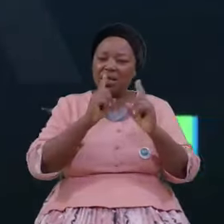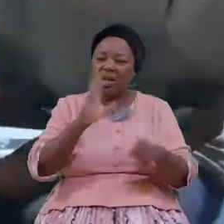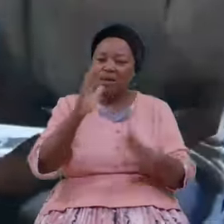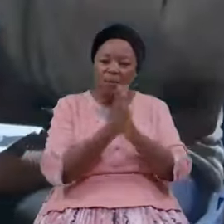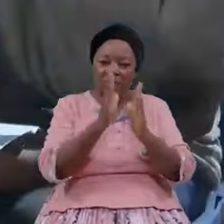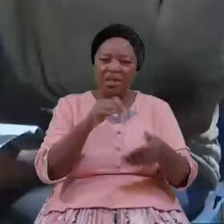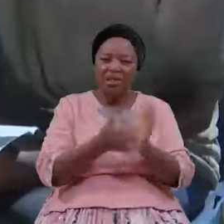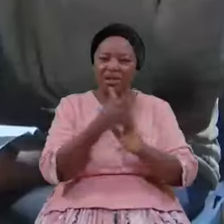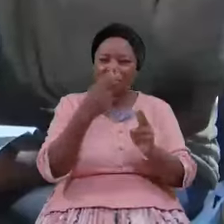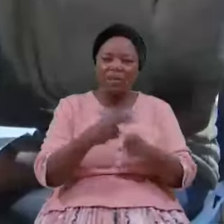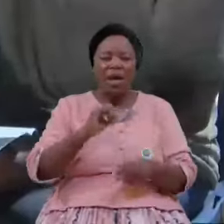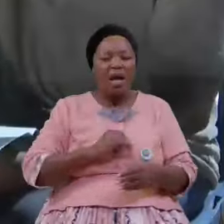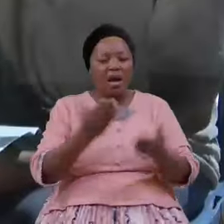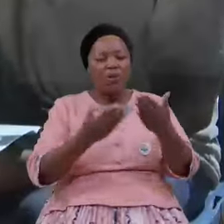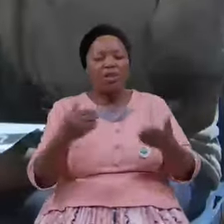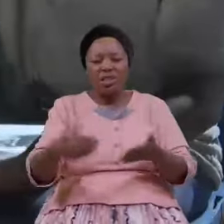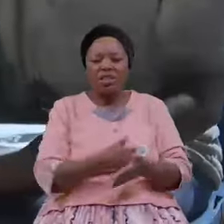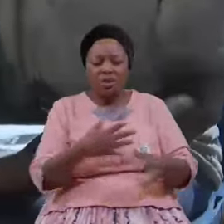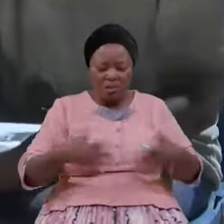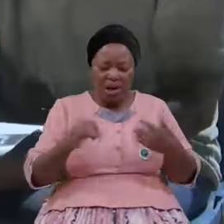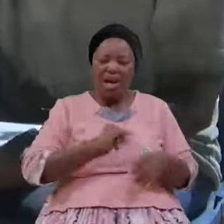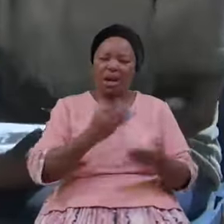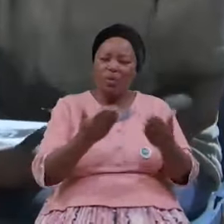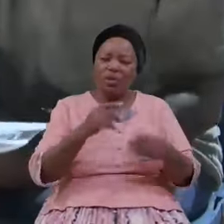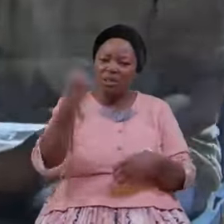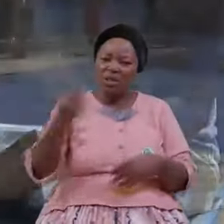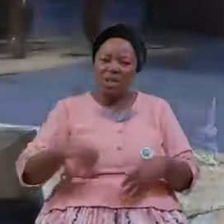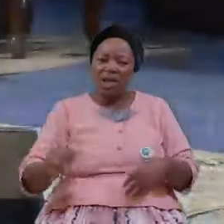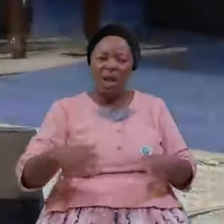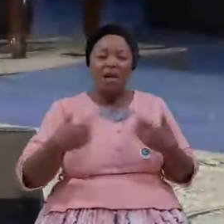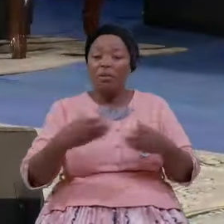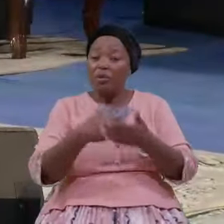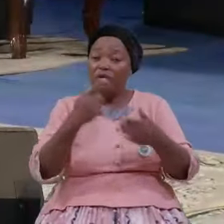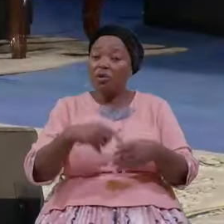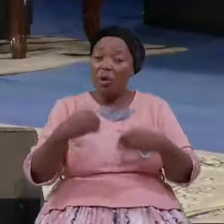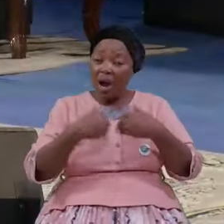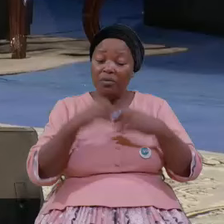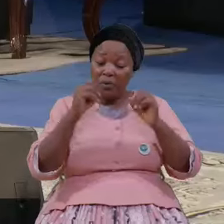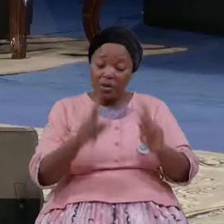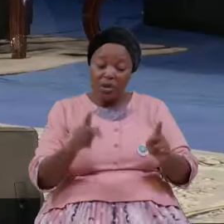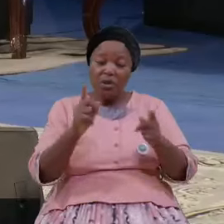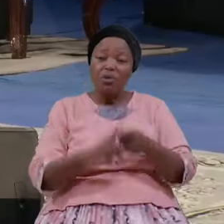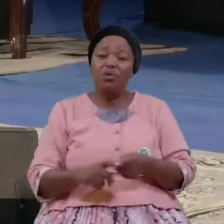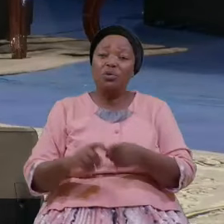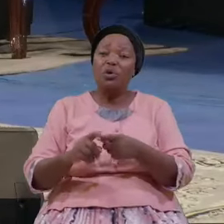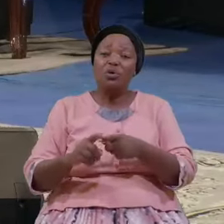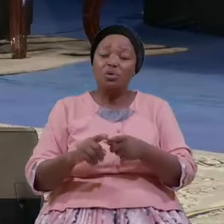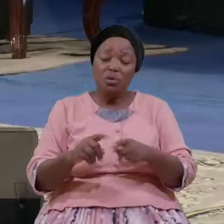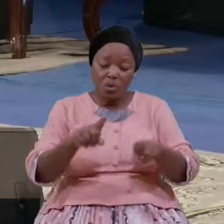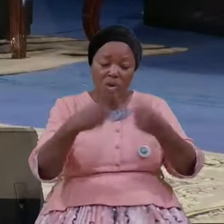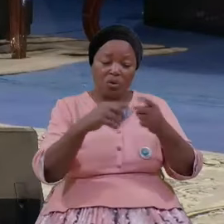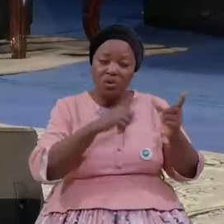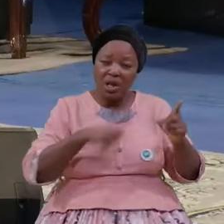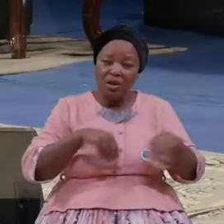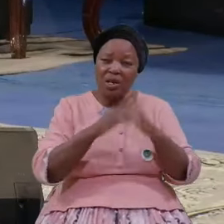I want a new life. I want eternal life. Before you have the chance to cry out to the Lord,